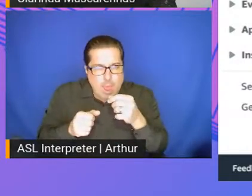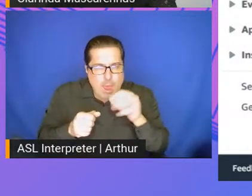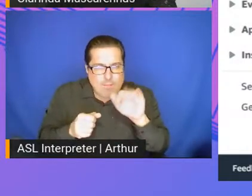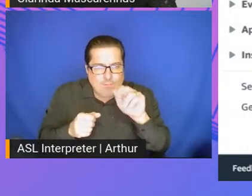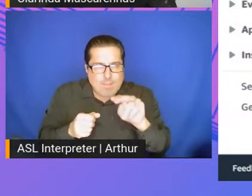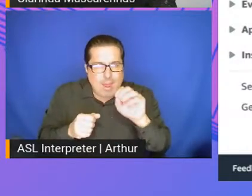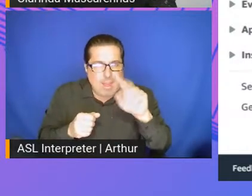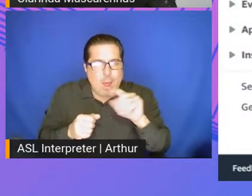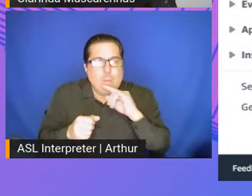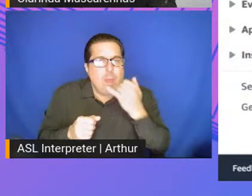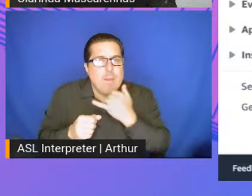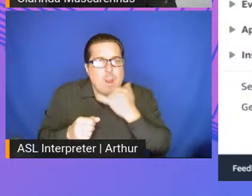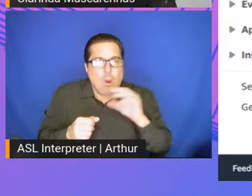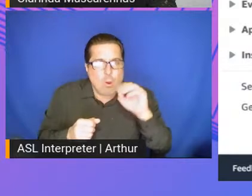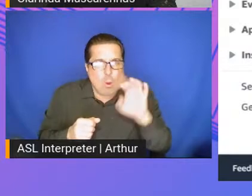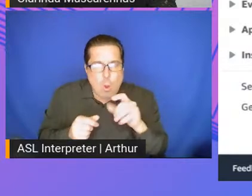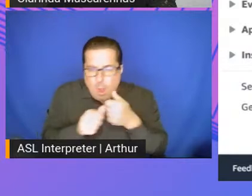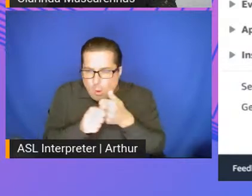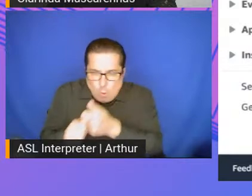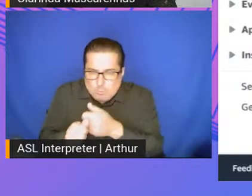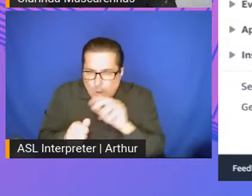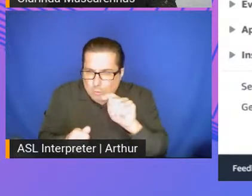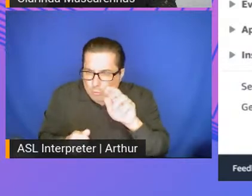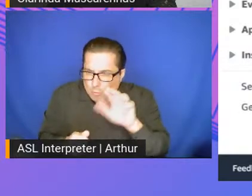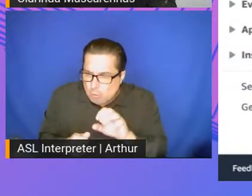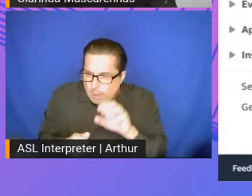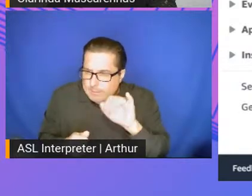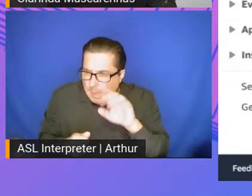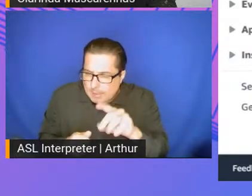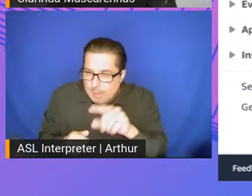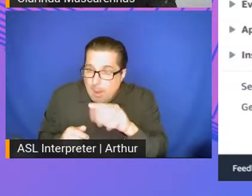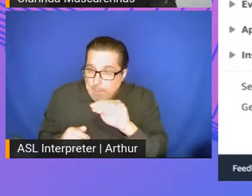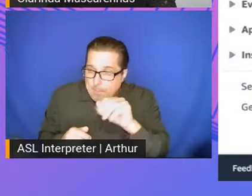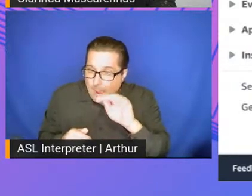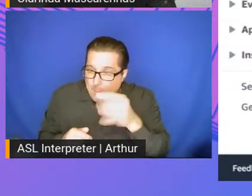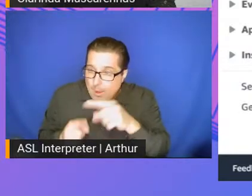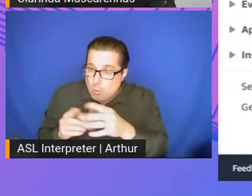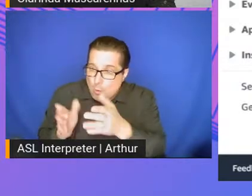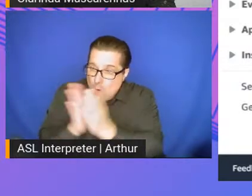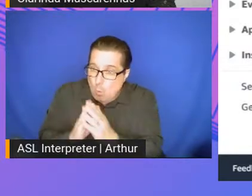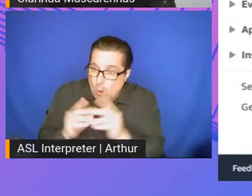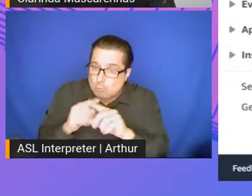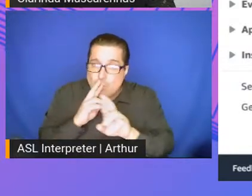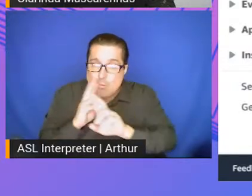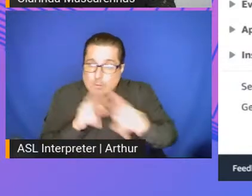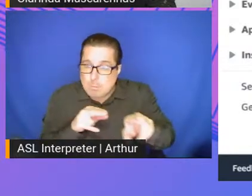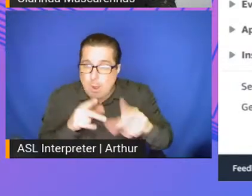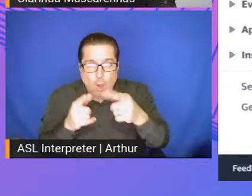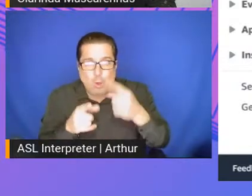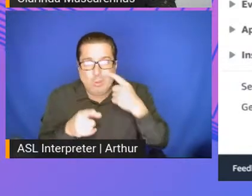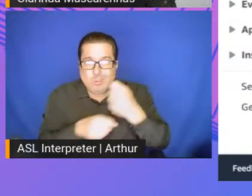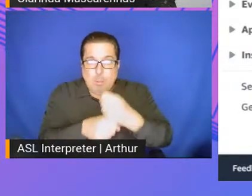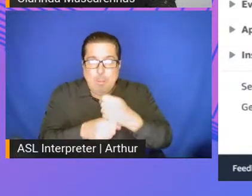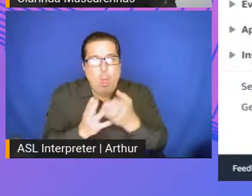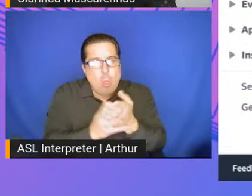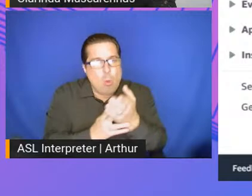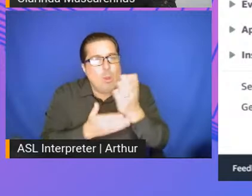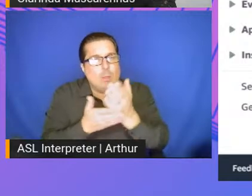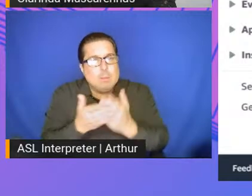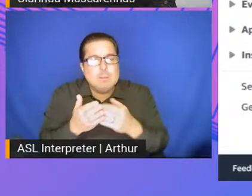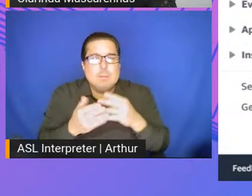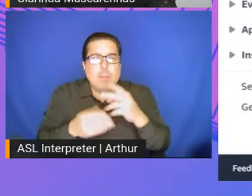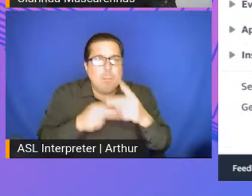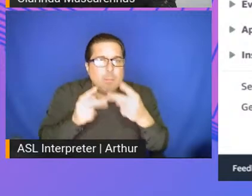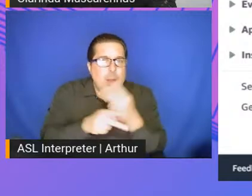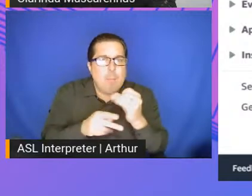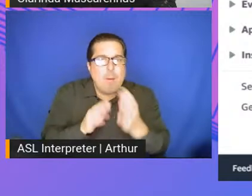and the corresponding trace ID, which means mapping to the request and response you made through some faulty operations.